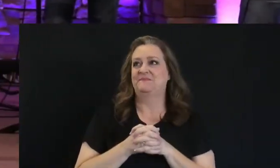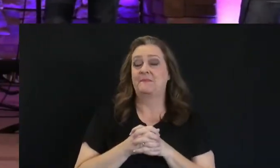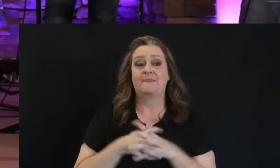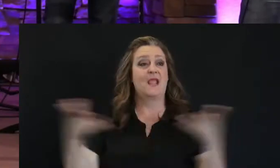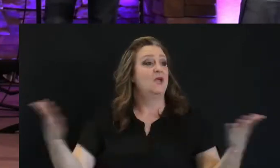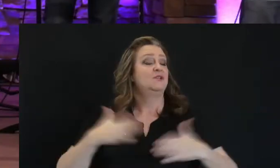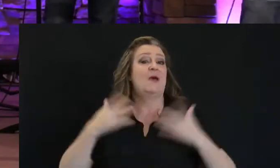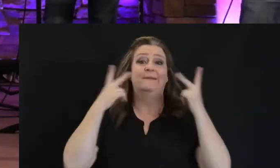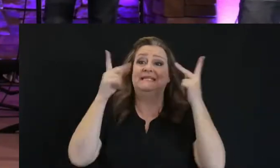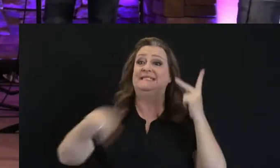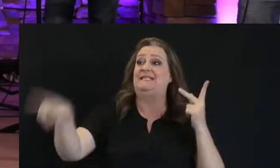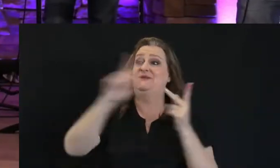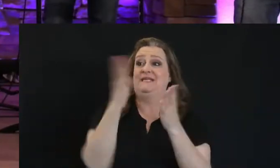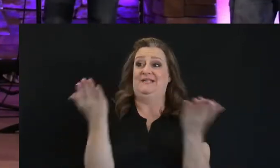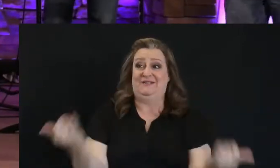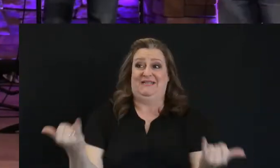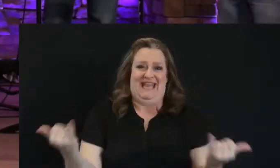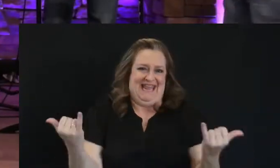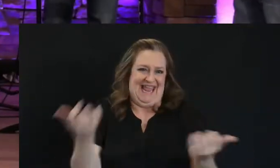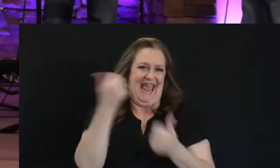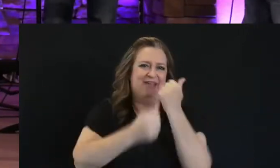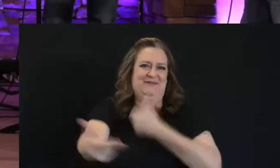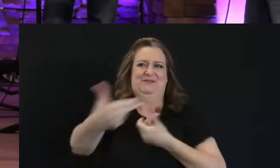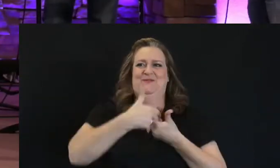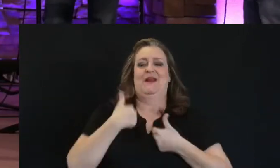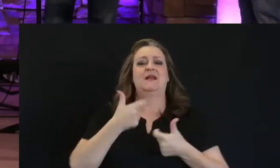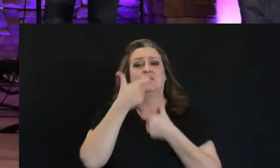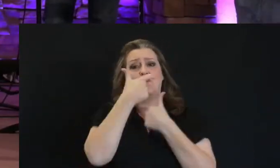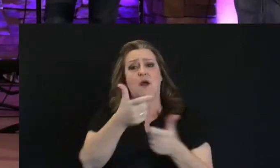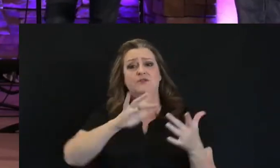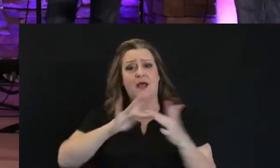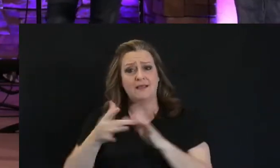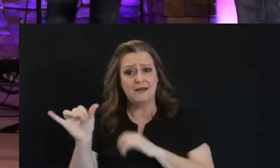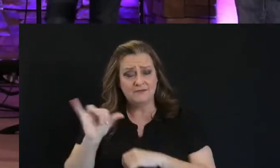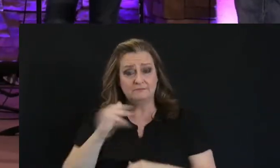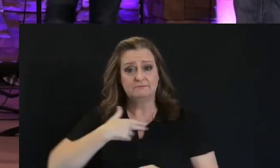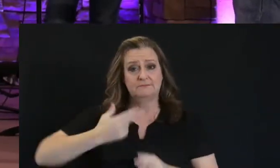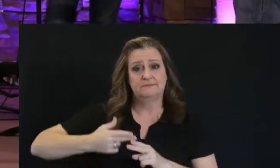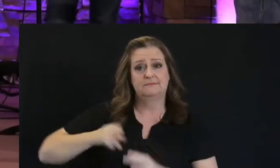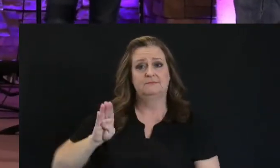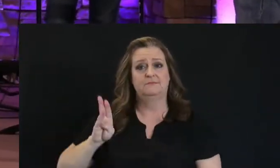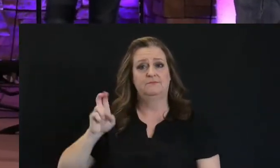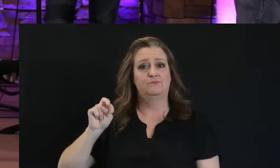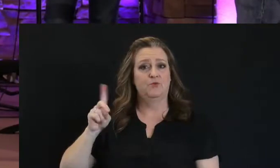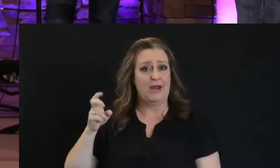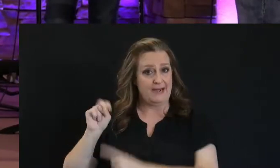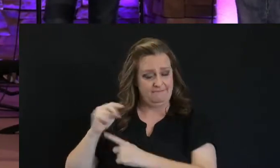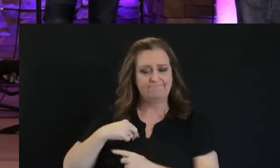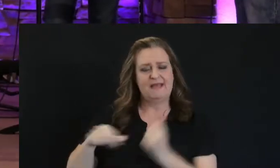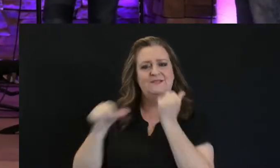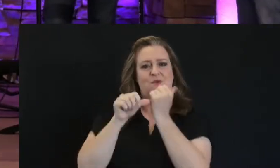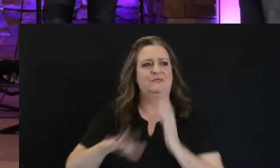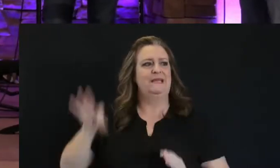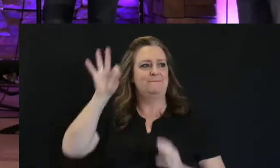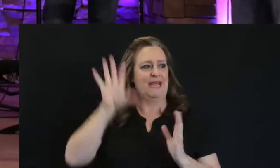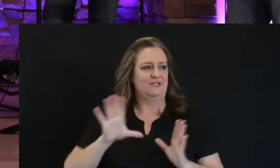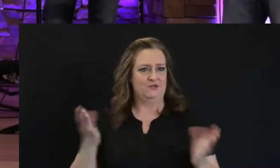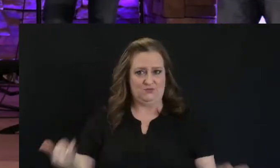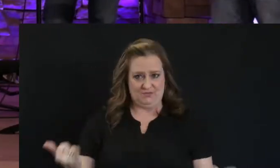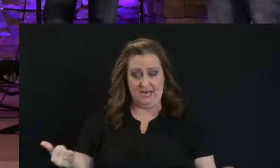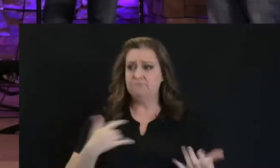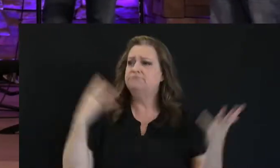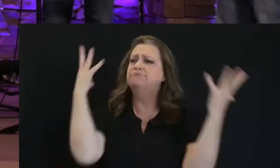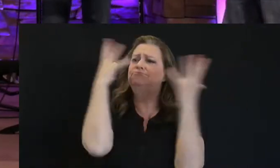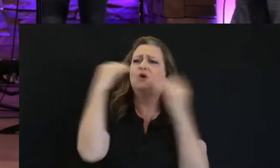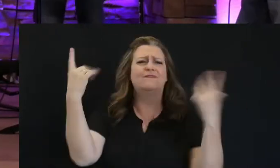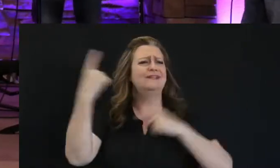Well, so glad to see you all here today and for everybody joining us online as well. My name is Brandon. I am the associate pastor here today. And it's just such a